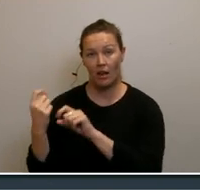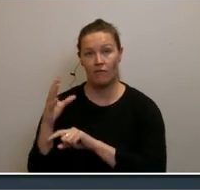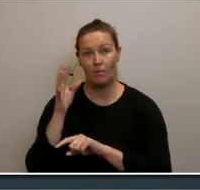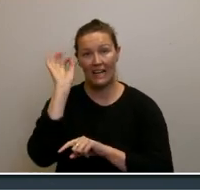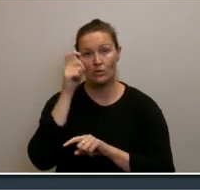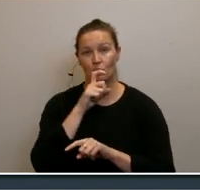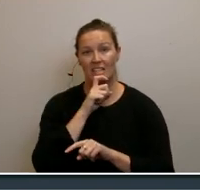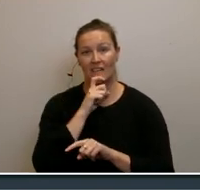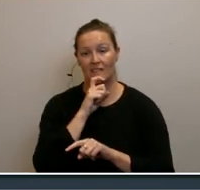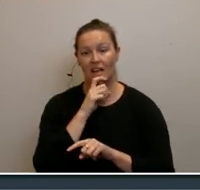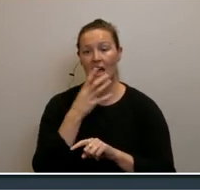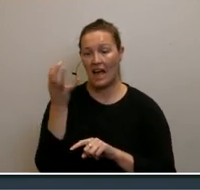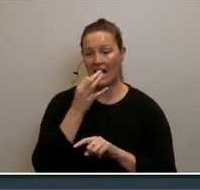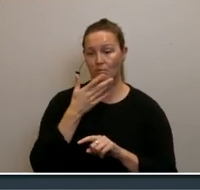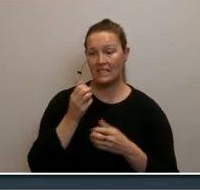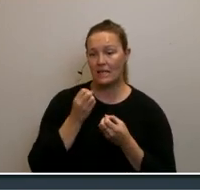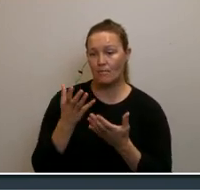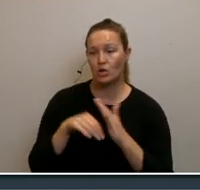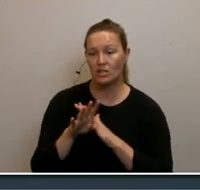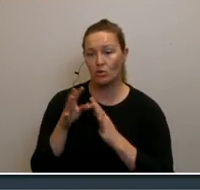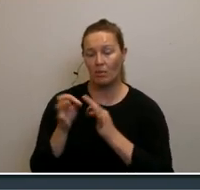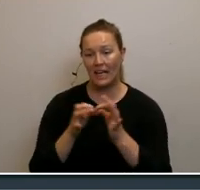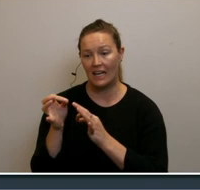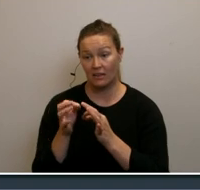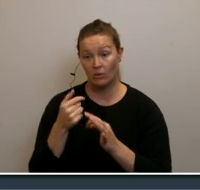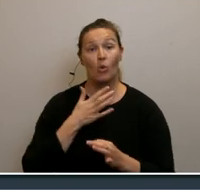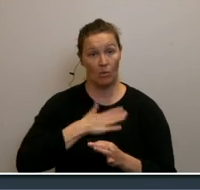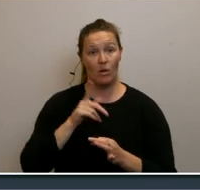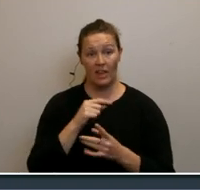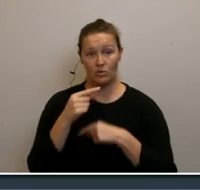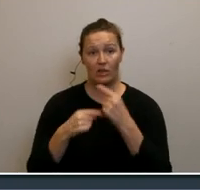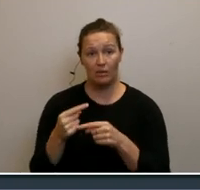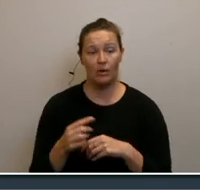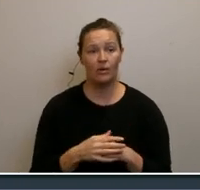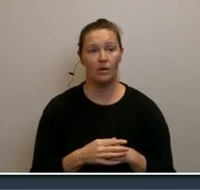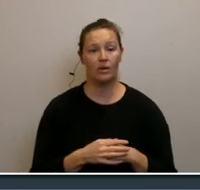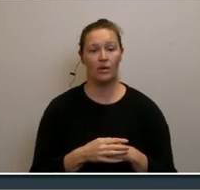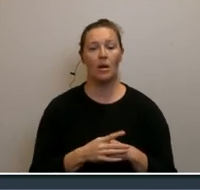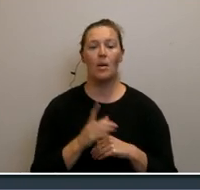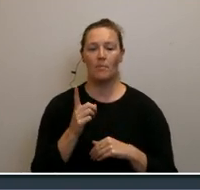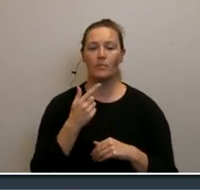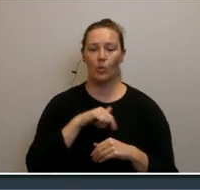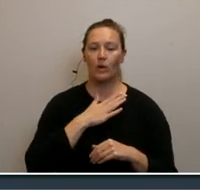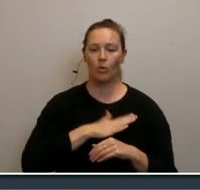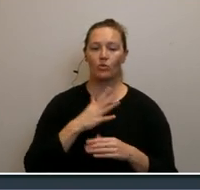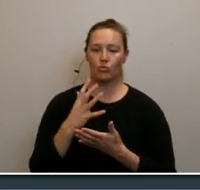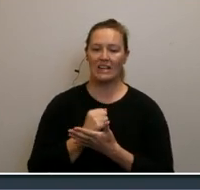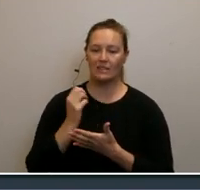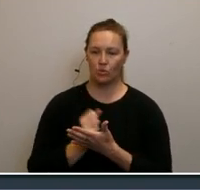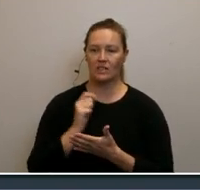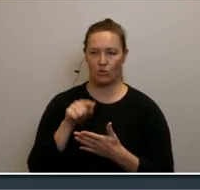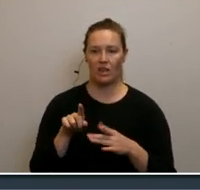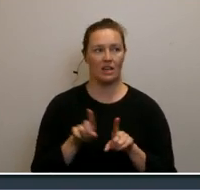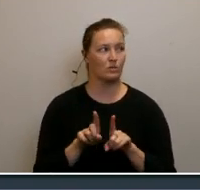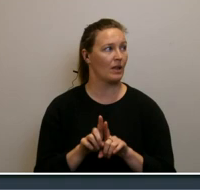council staff to provide input into planning. And we want that to continue, but we're seeking resourcing for